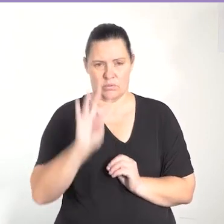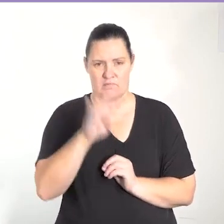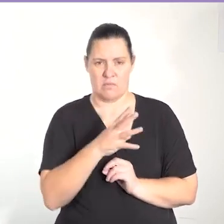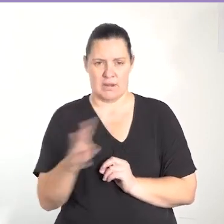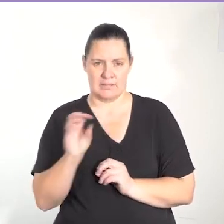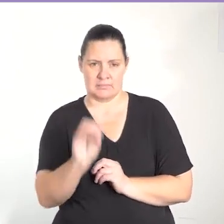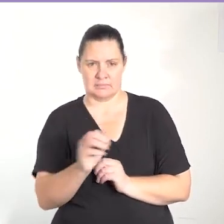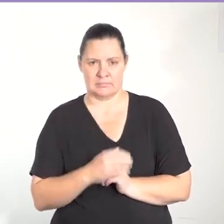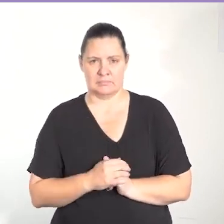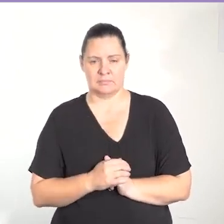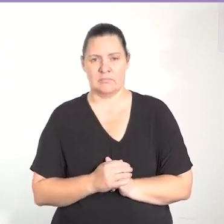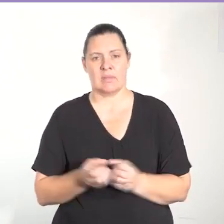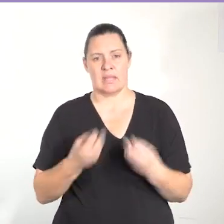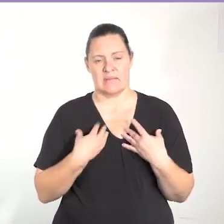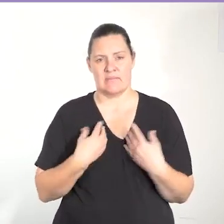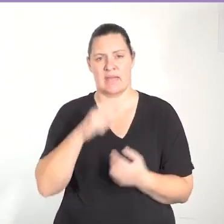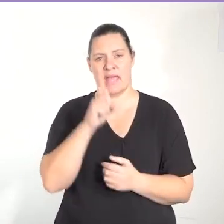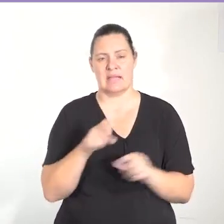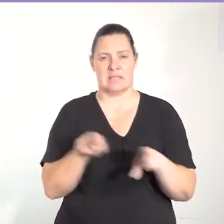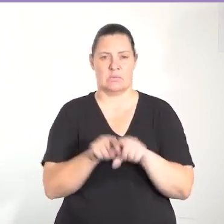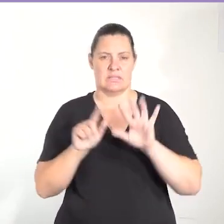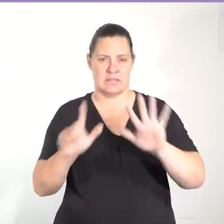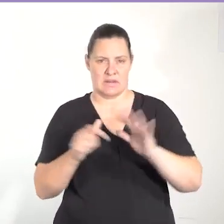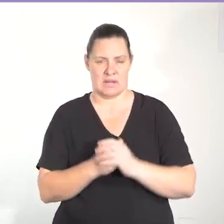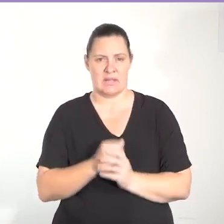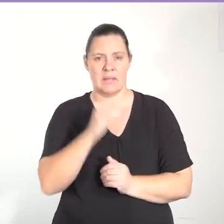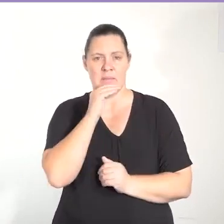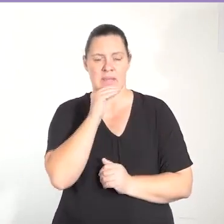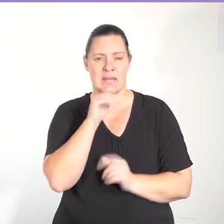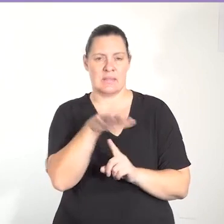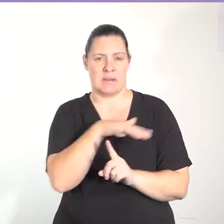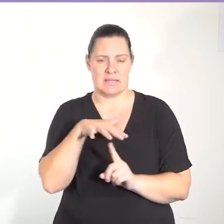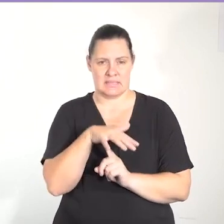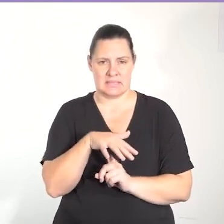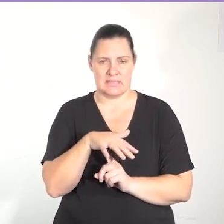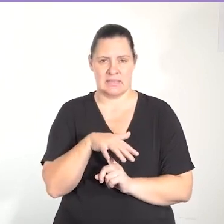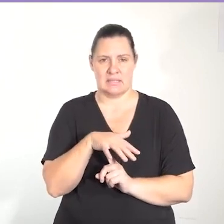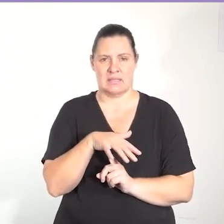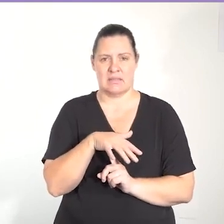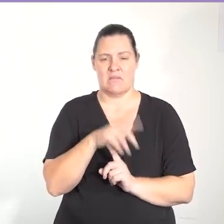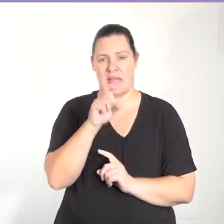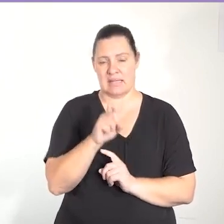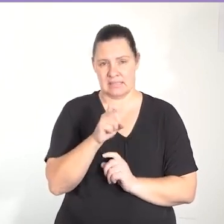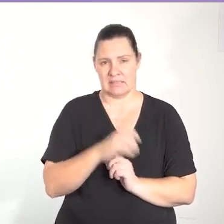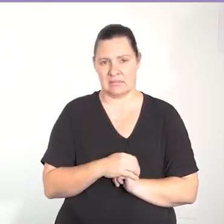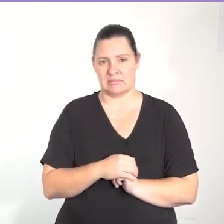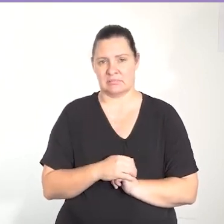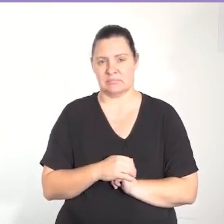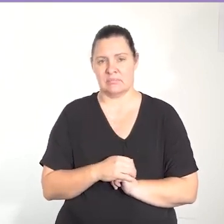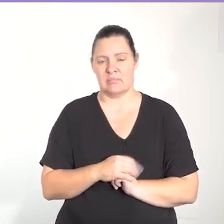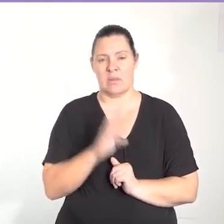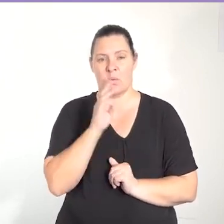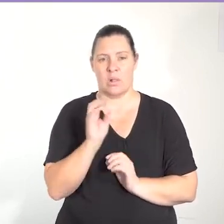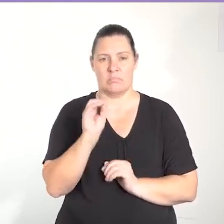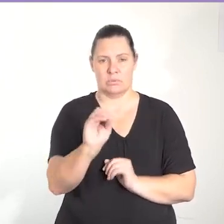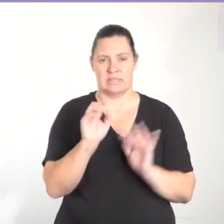substitute. We have been given x is equals to 7. This means that in the place of x, I